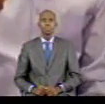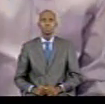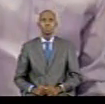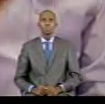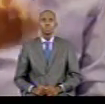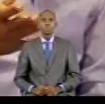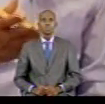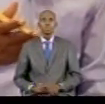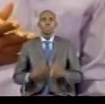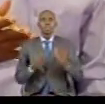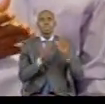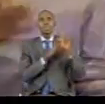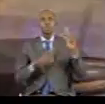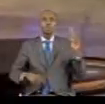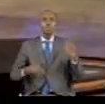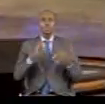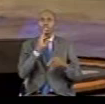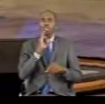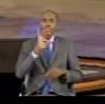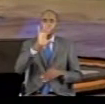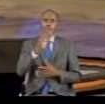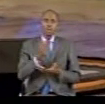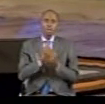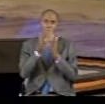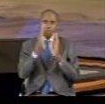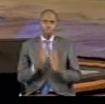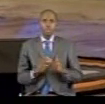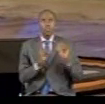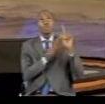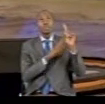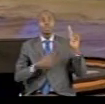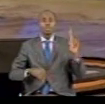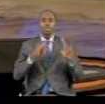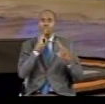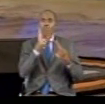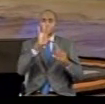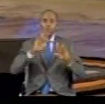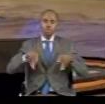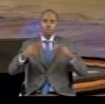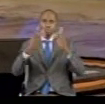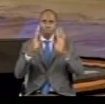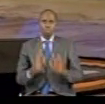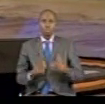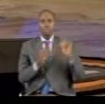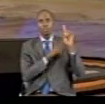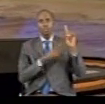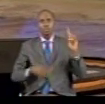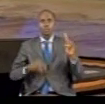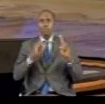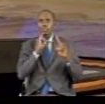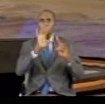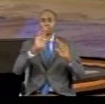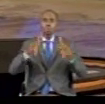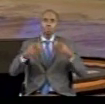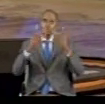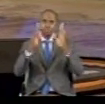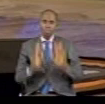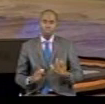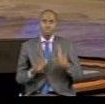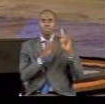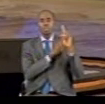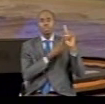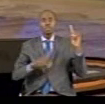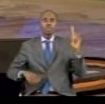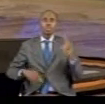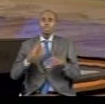The Lord is your helper. The Lord is your supplier. The Lord is your provider. The Lord